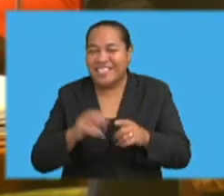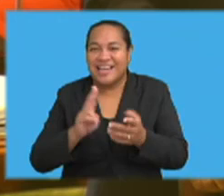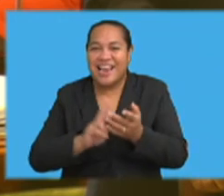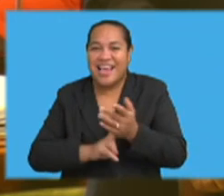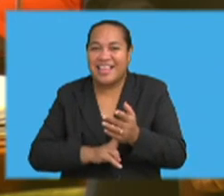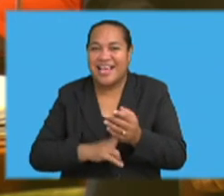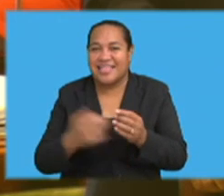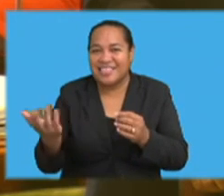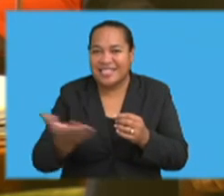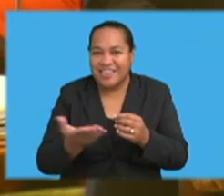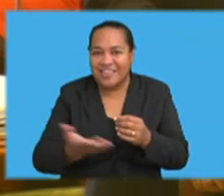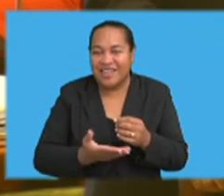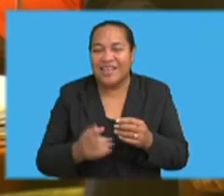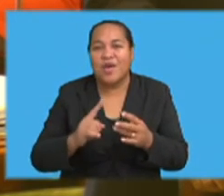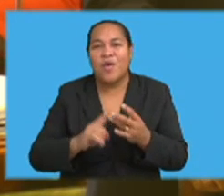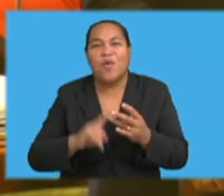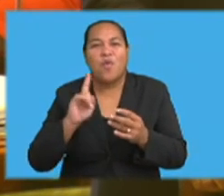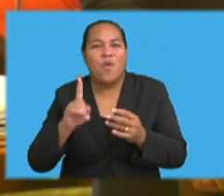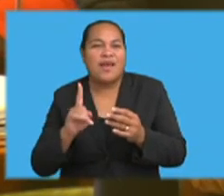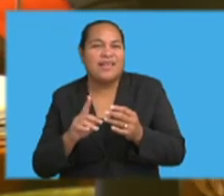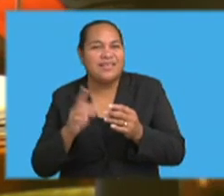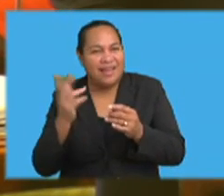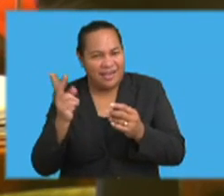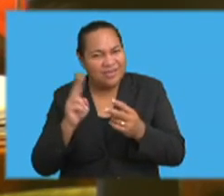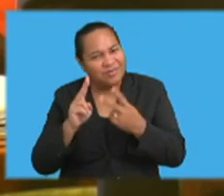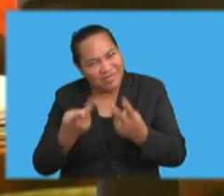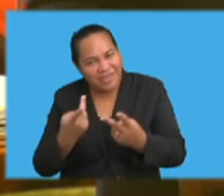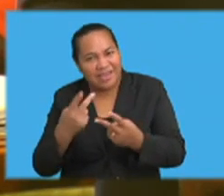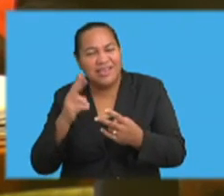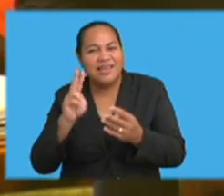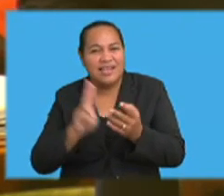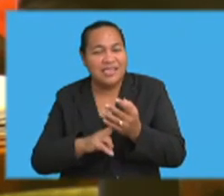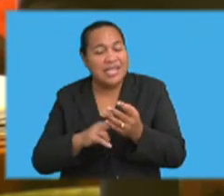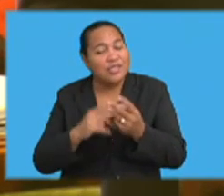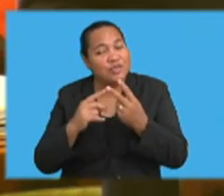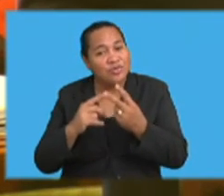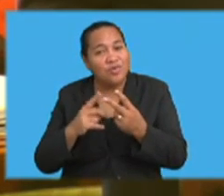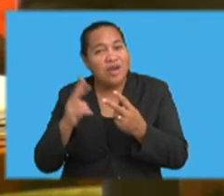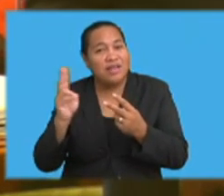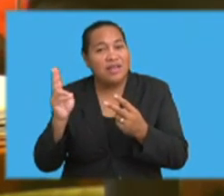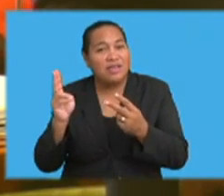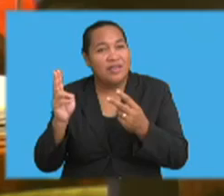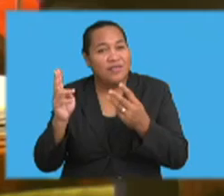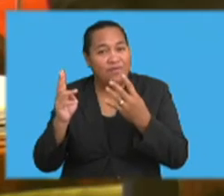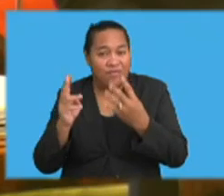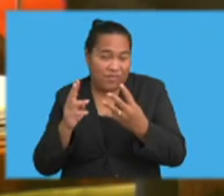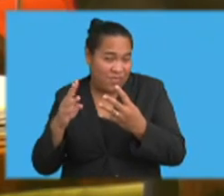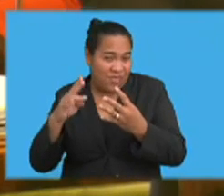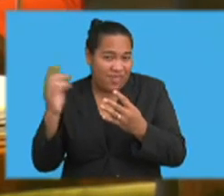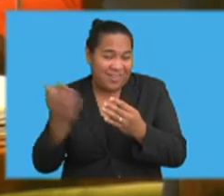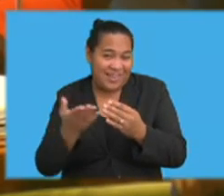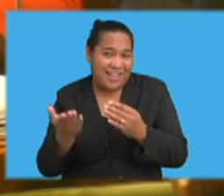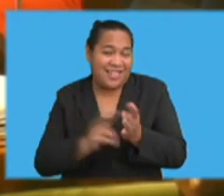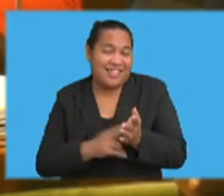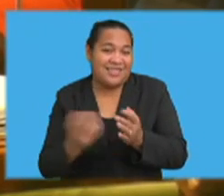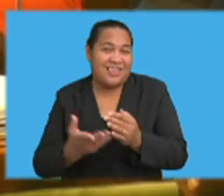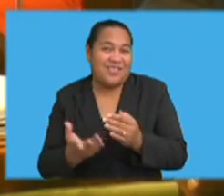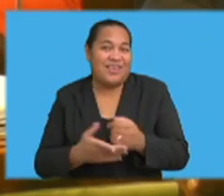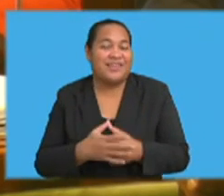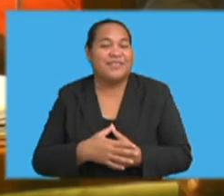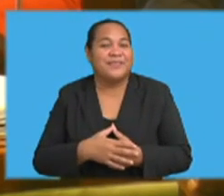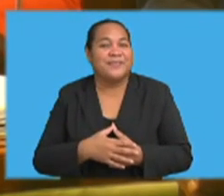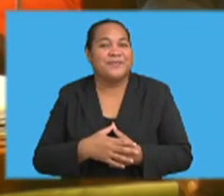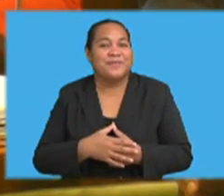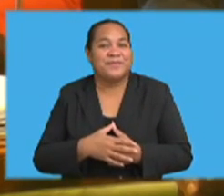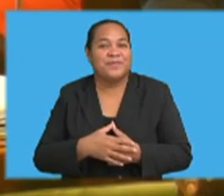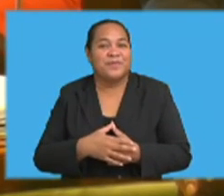City, one in Lomaivuna, Naita City, and actually 2 others in Lomaivuna, Naita City. In conclusion, Madam Speaker,